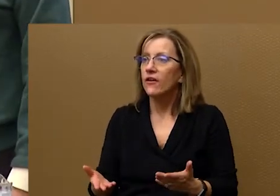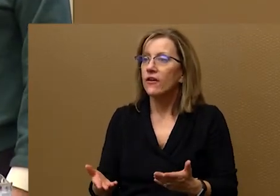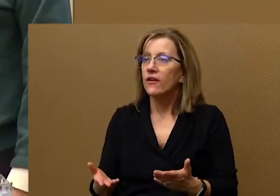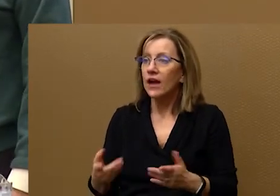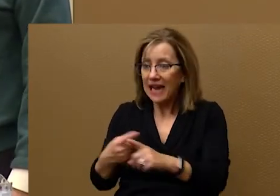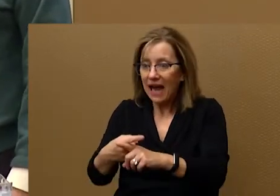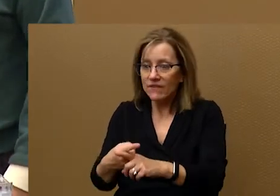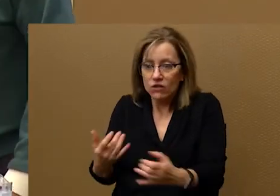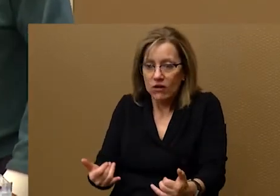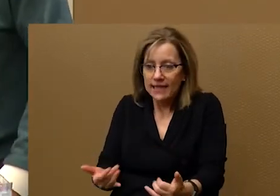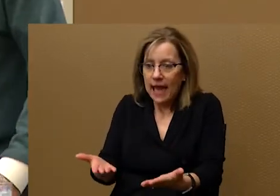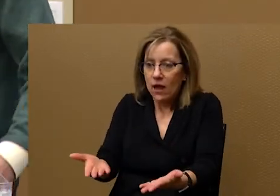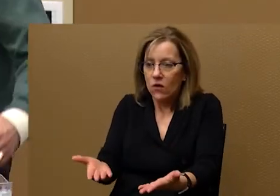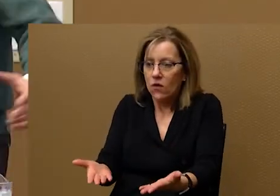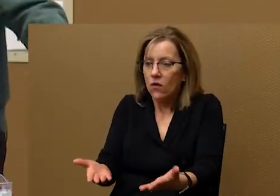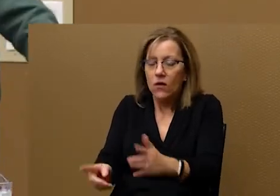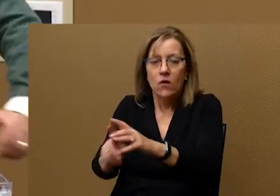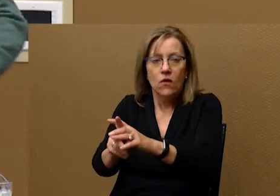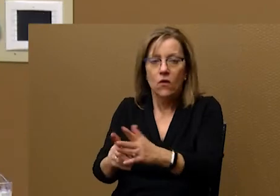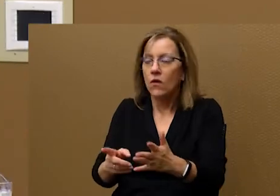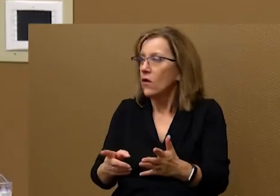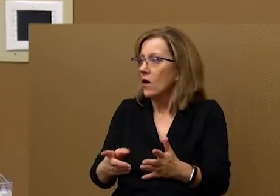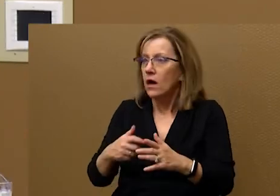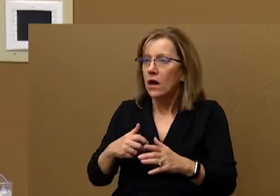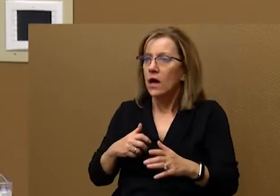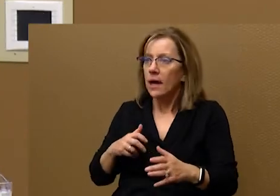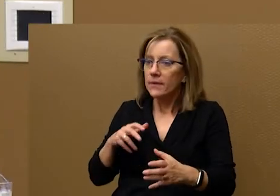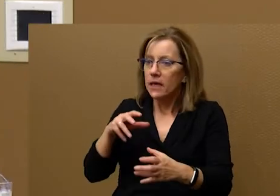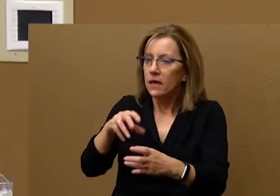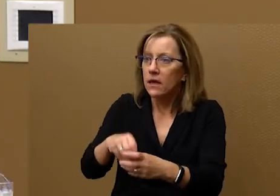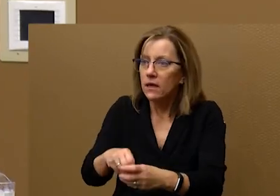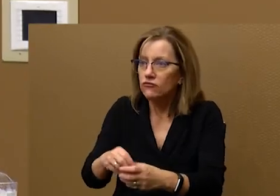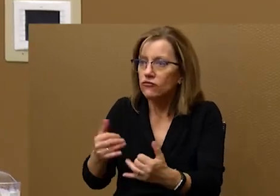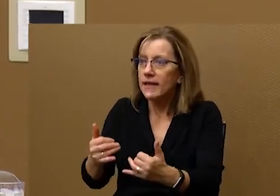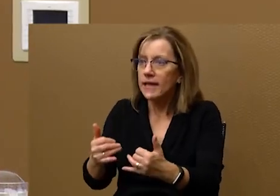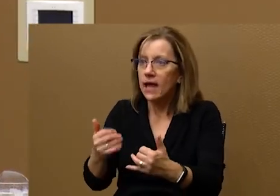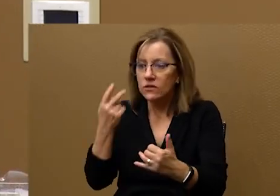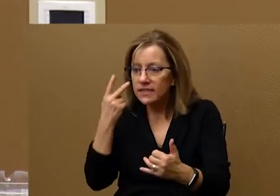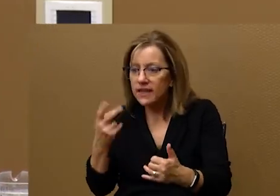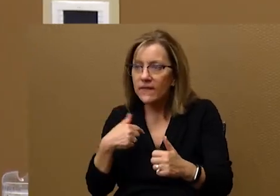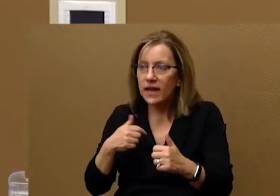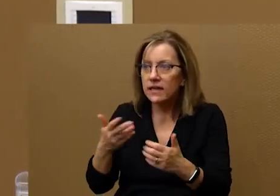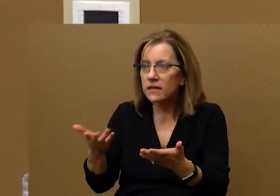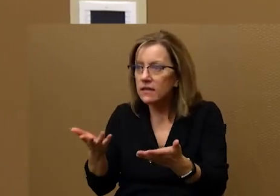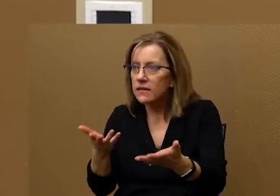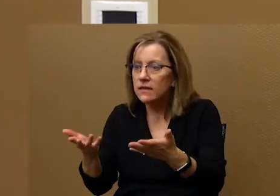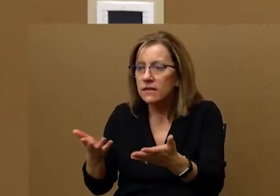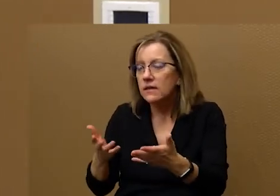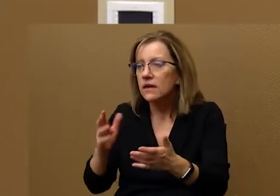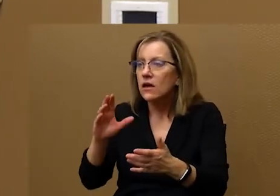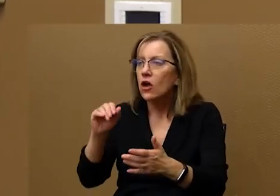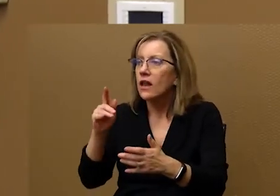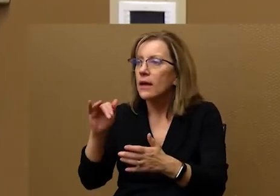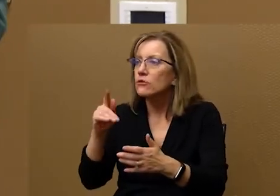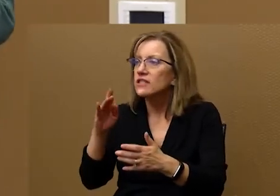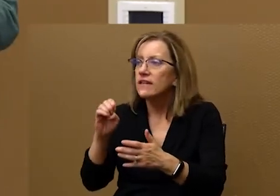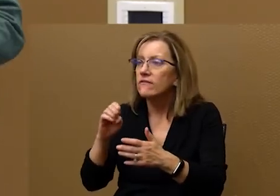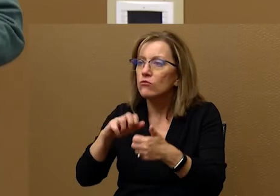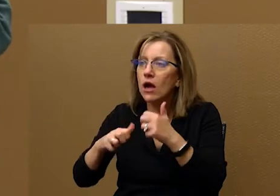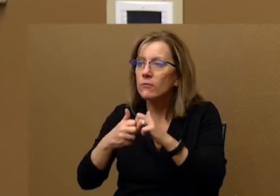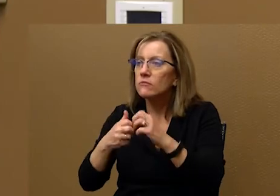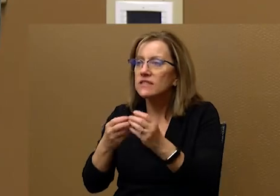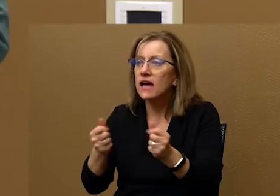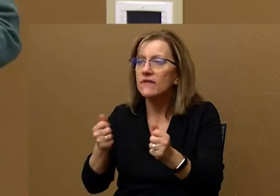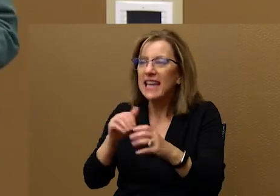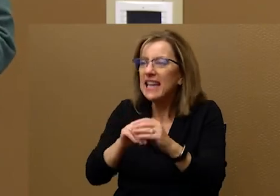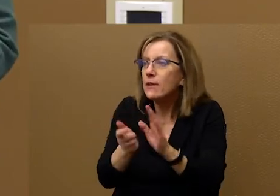is happening right now, so I'm going to step in right now and see if I can use the collaborative problem solving in the moment to